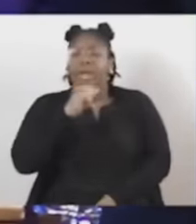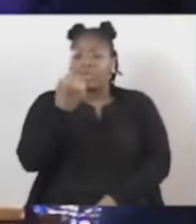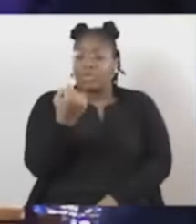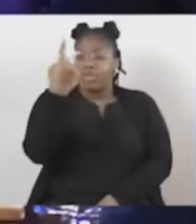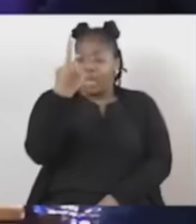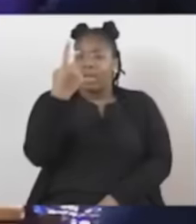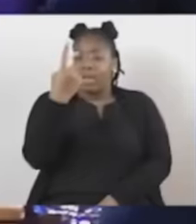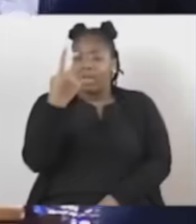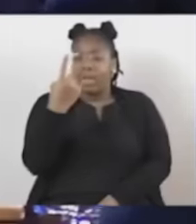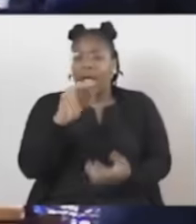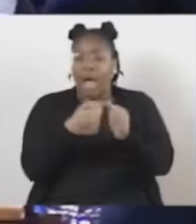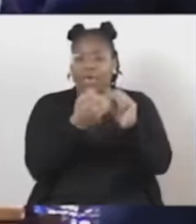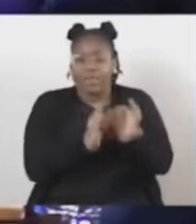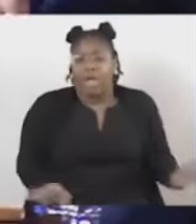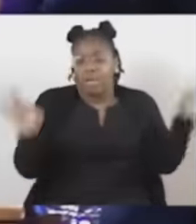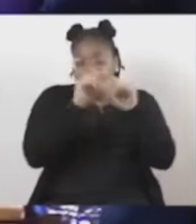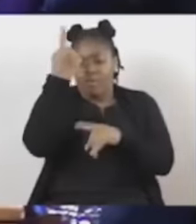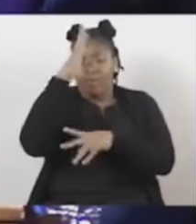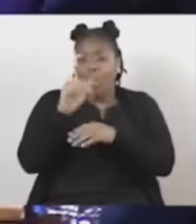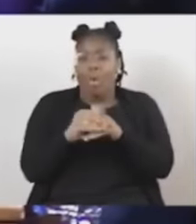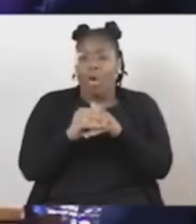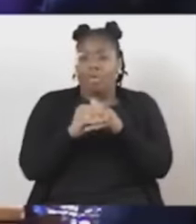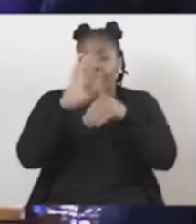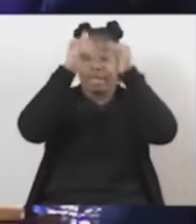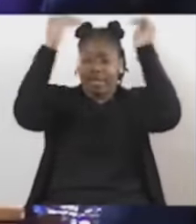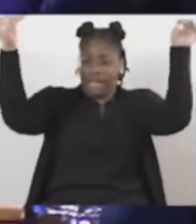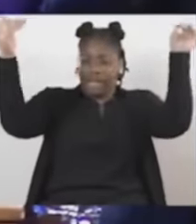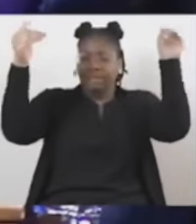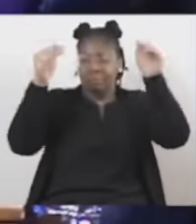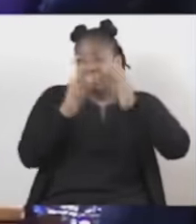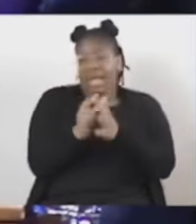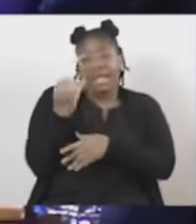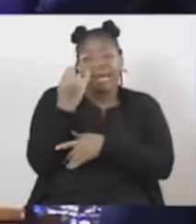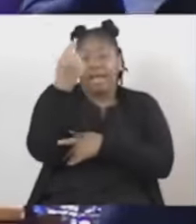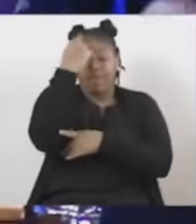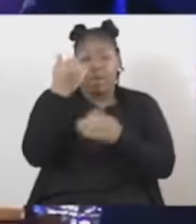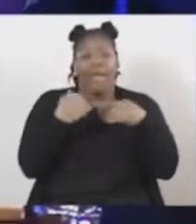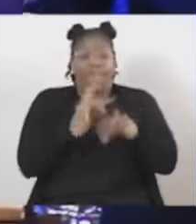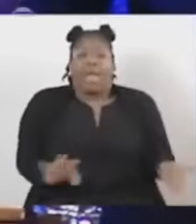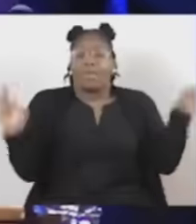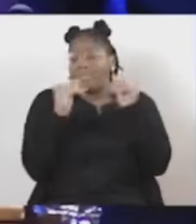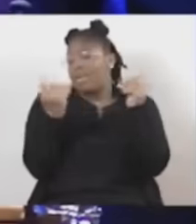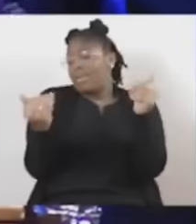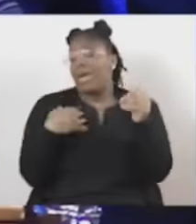kingdom. Watch this. Peter, if I didn't think you were valuable on the other side, I'd let you go around with your hanging loose thread.